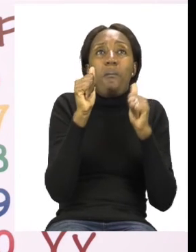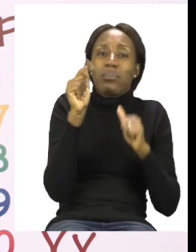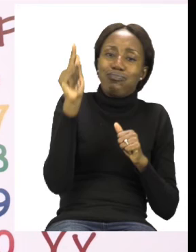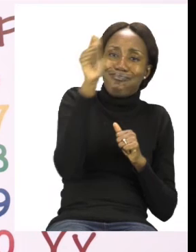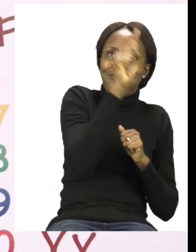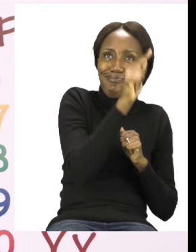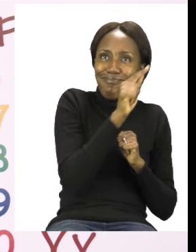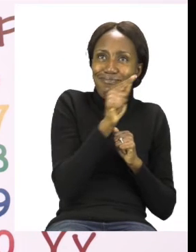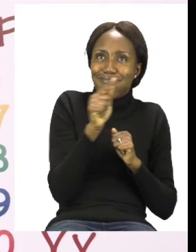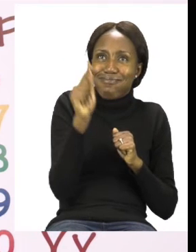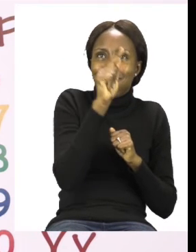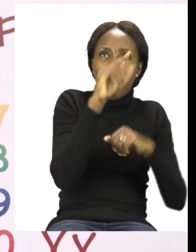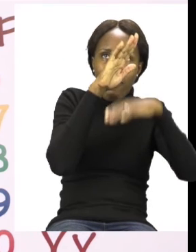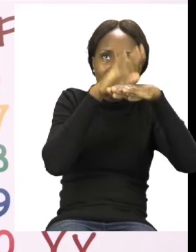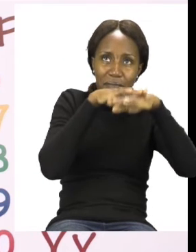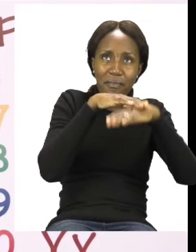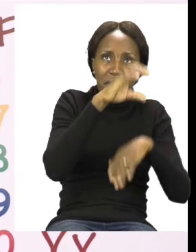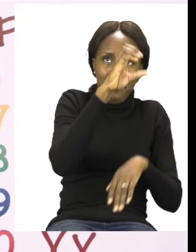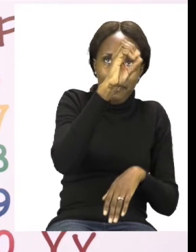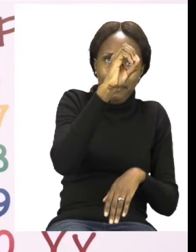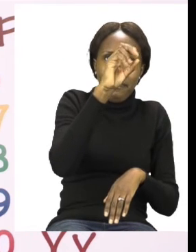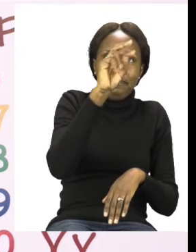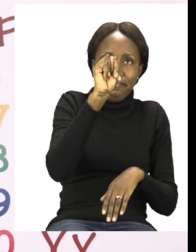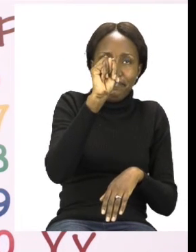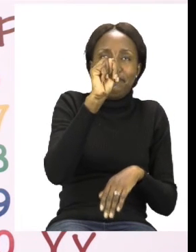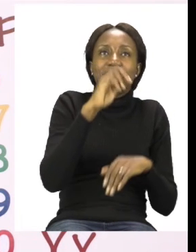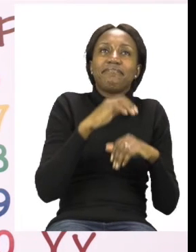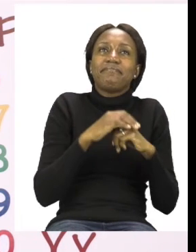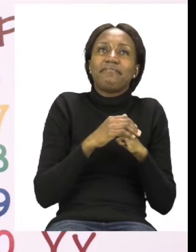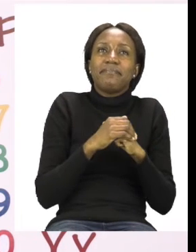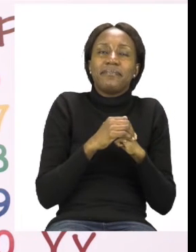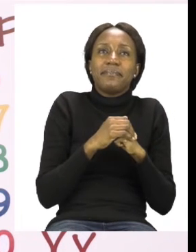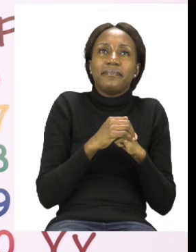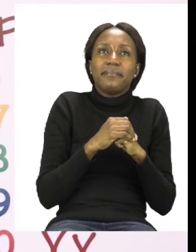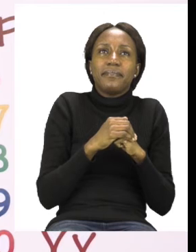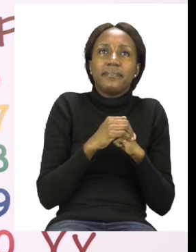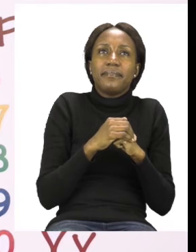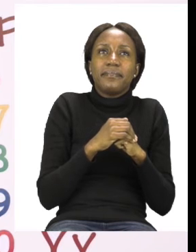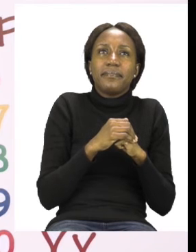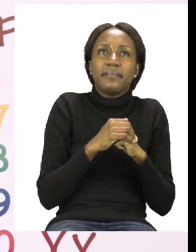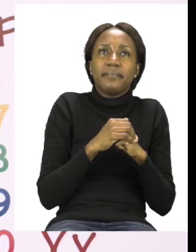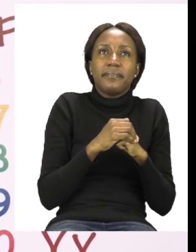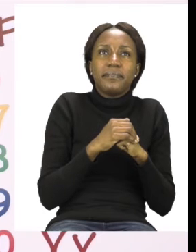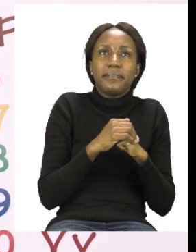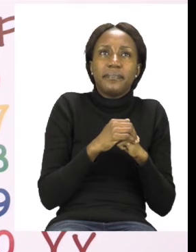have found the word on. What I'm going to do is circle the word on.